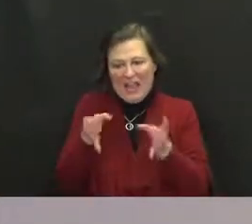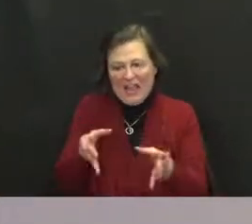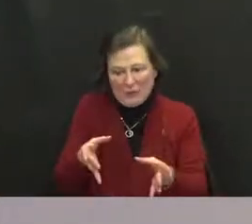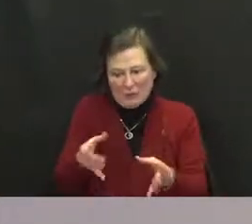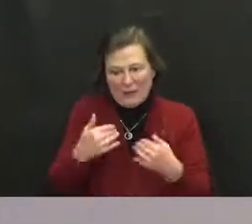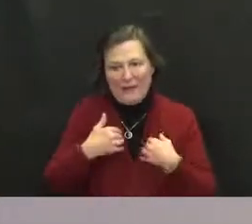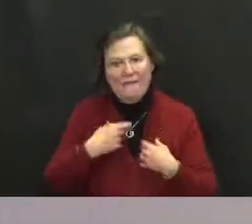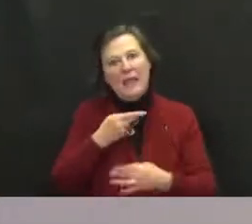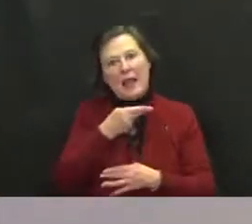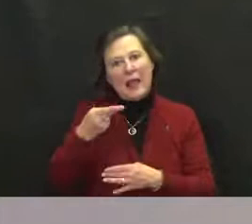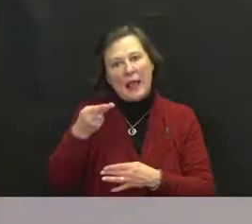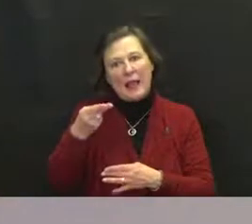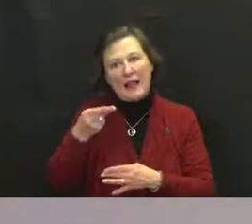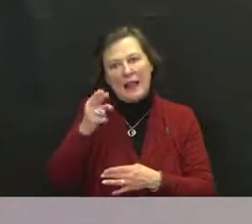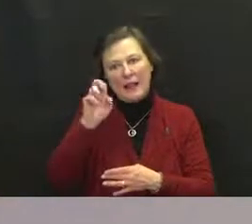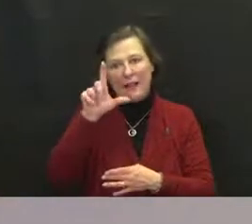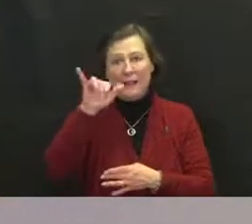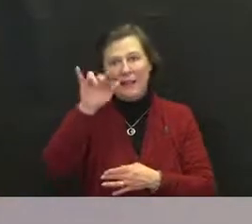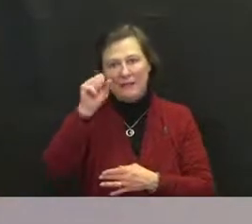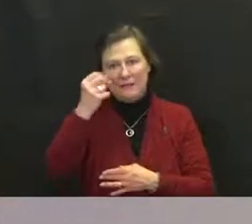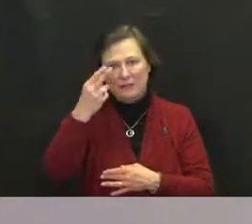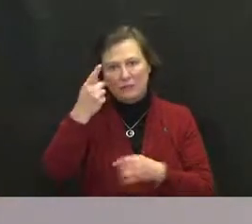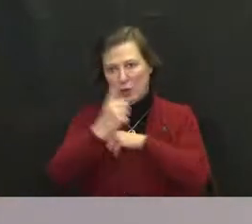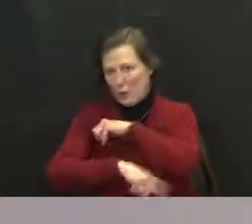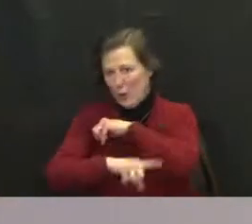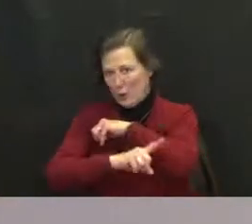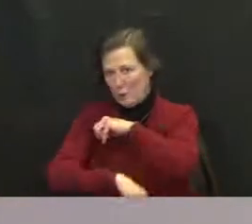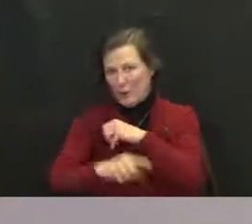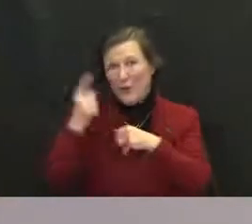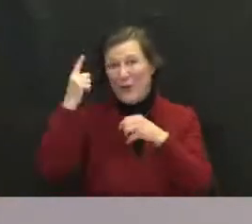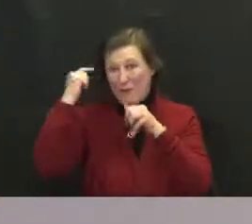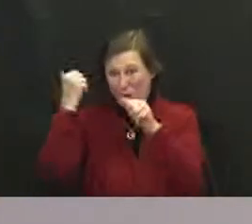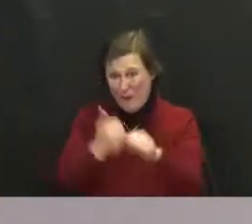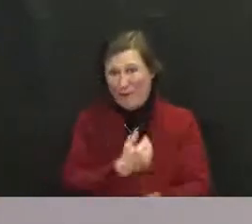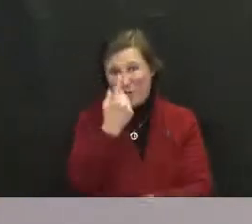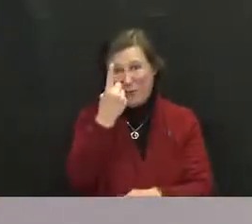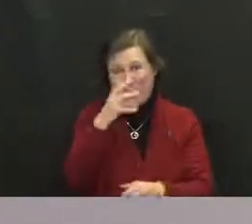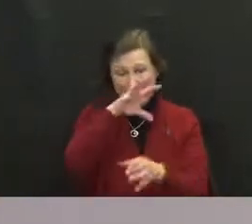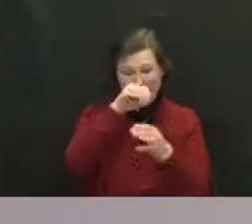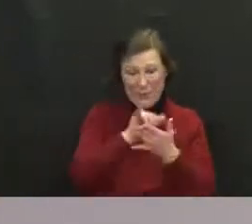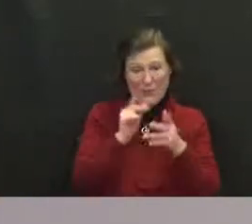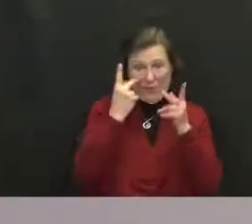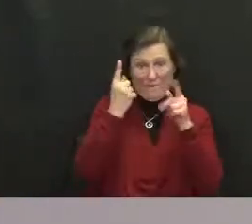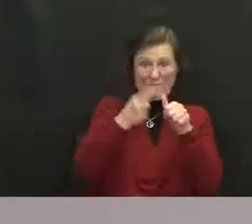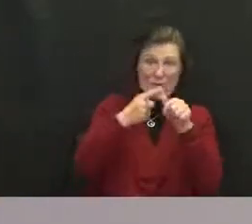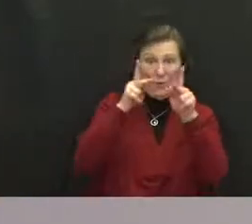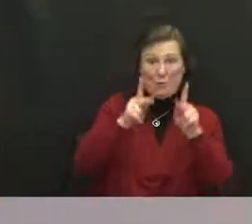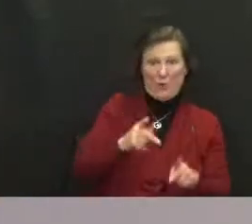consequences for everyone, including the one who hates.